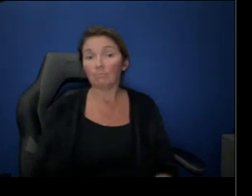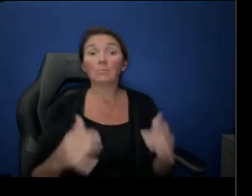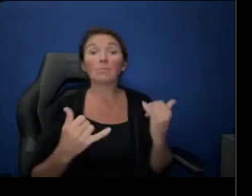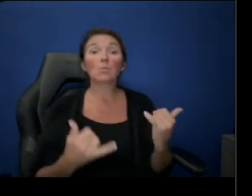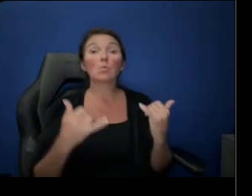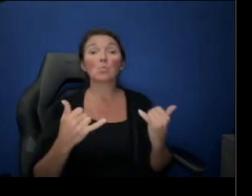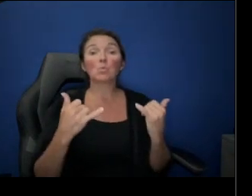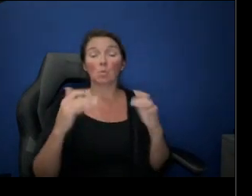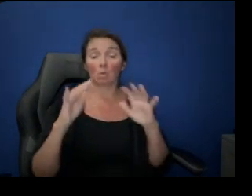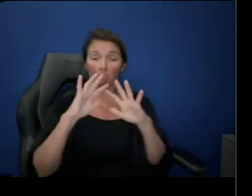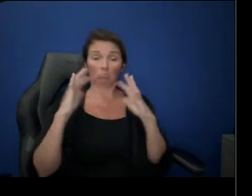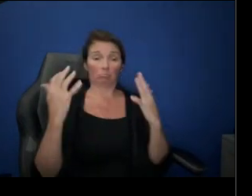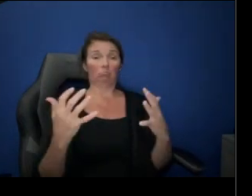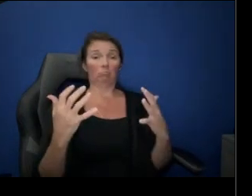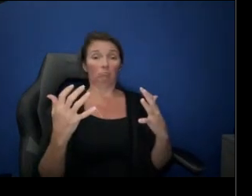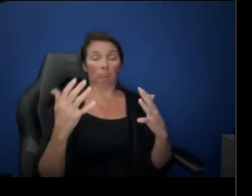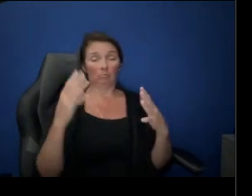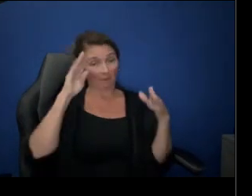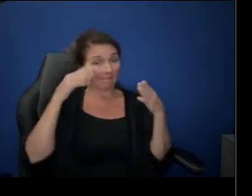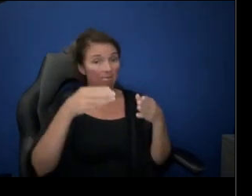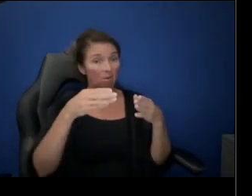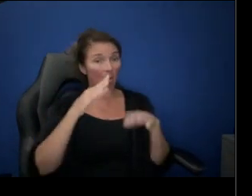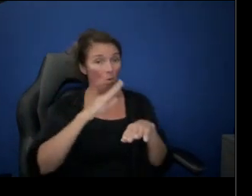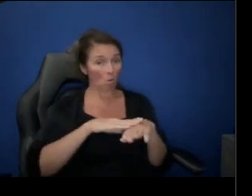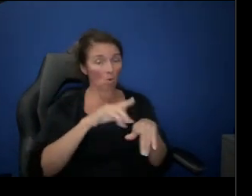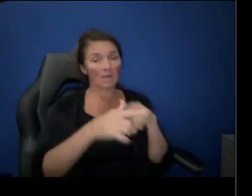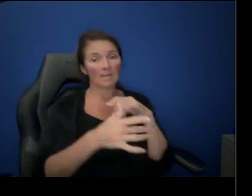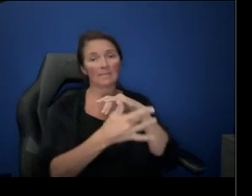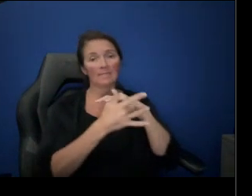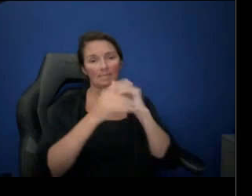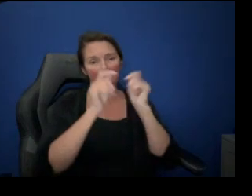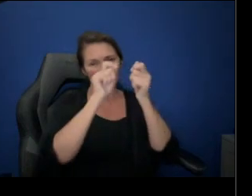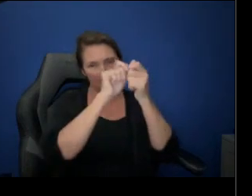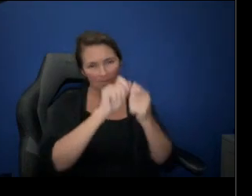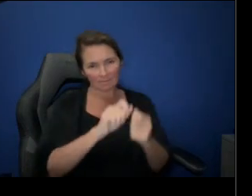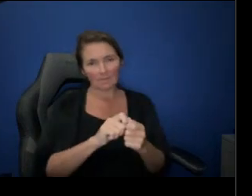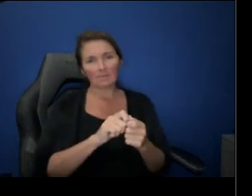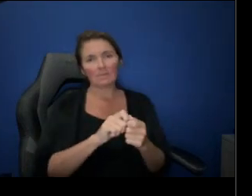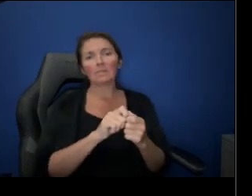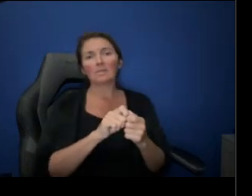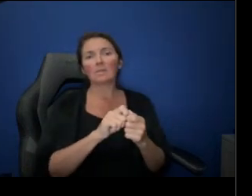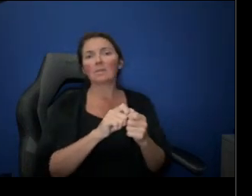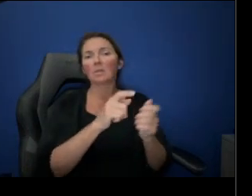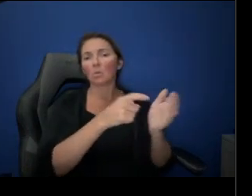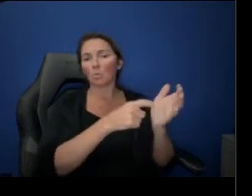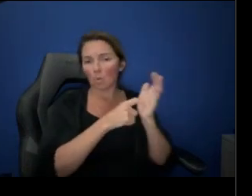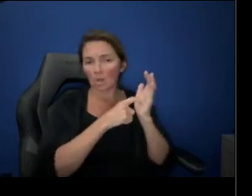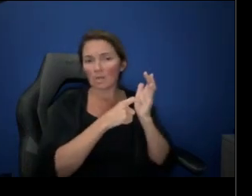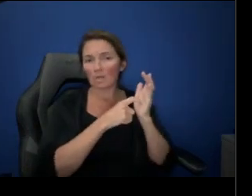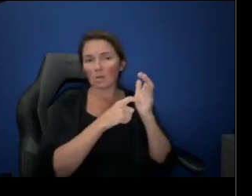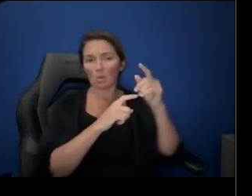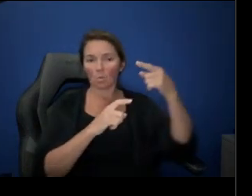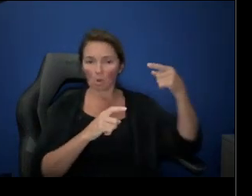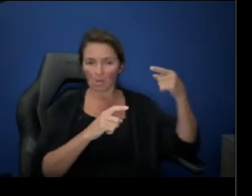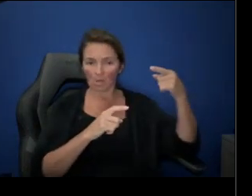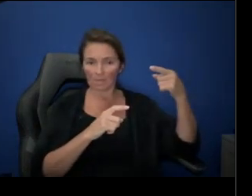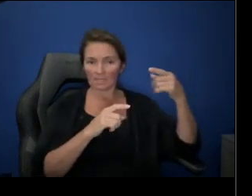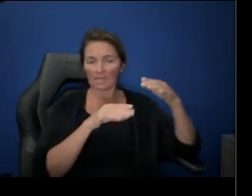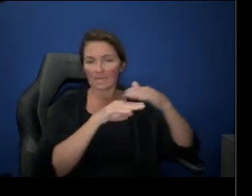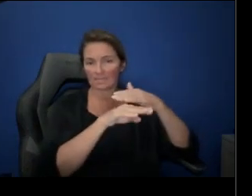Today's overview focuses on the technical specifications in Requirement 1,